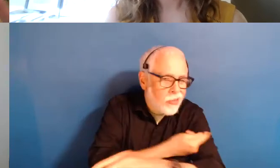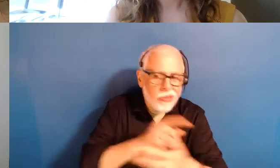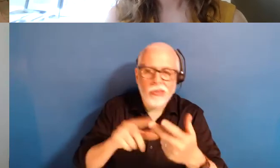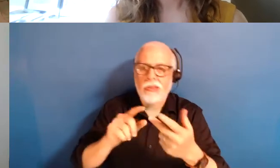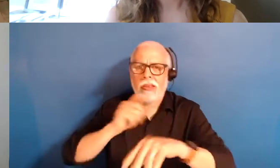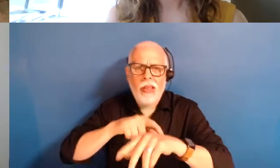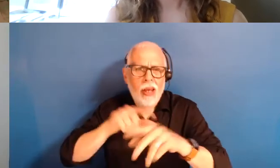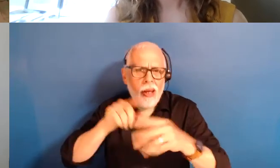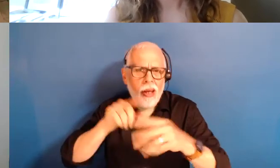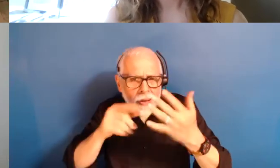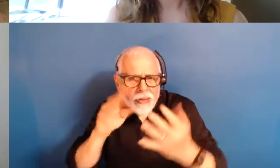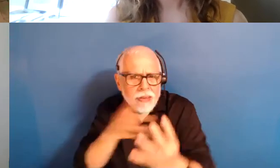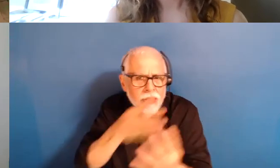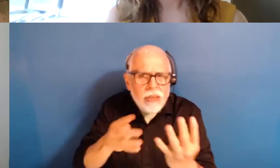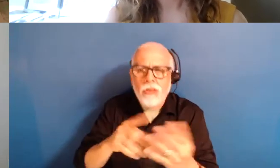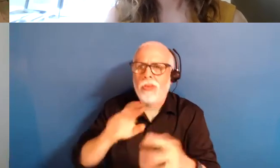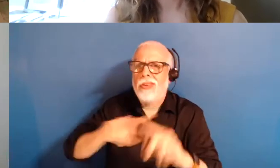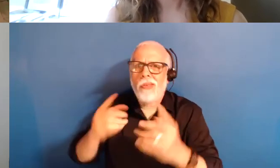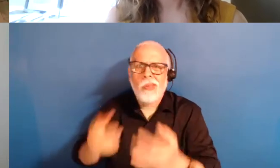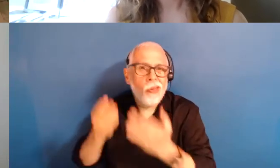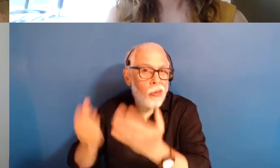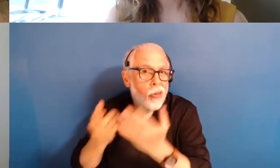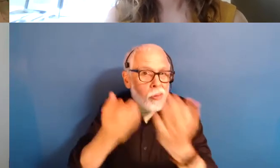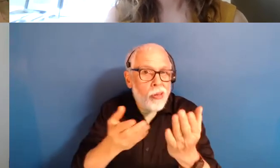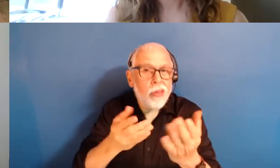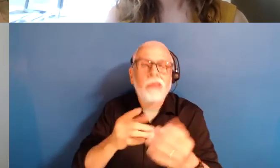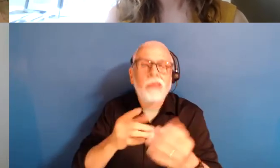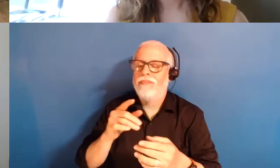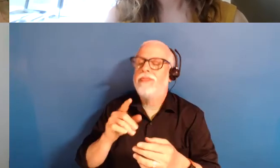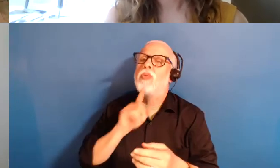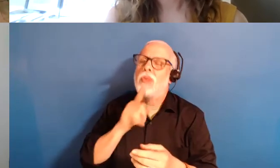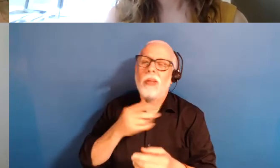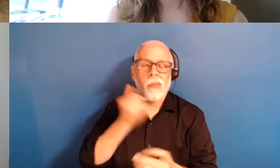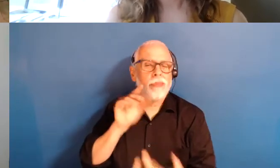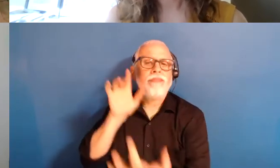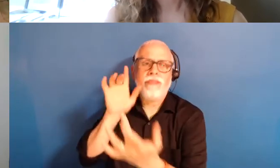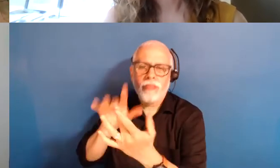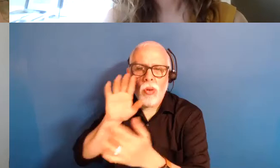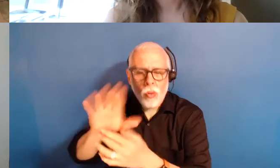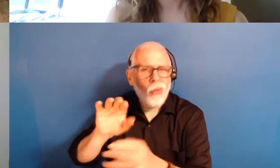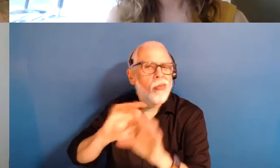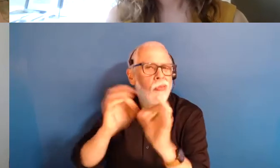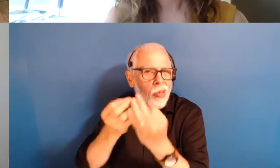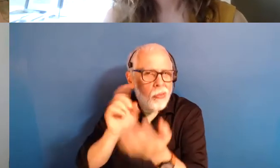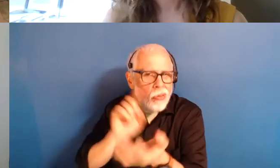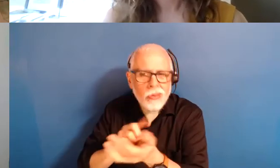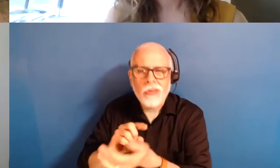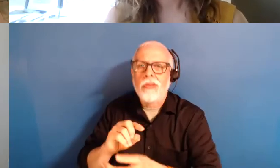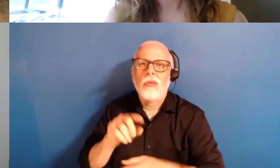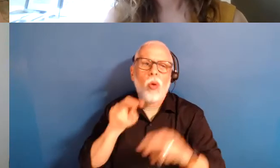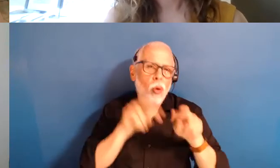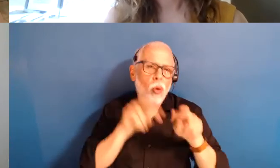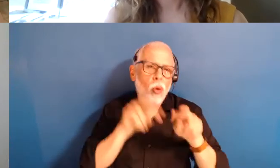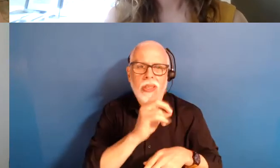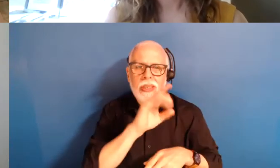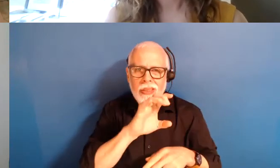time frames for them and different recommendations. So again, reach out to your primary care provider. You can go to the CDC website and